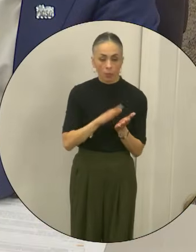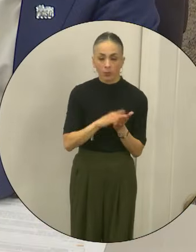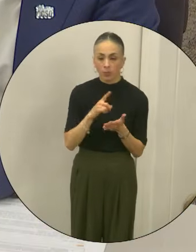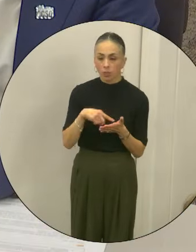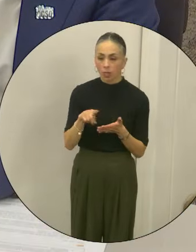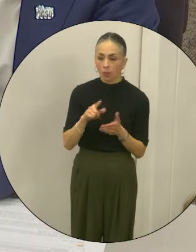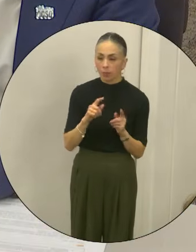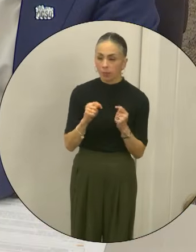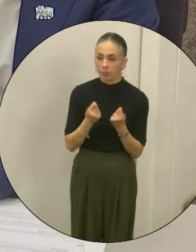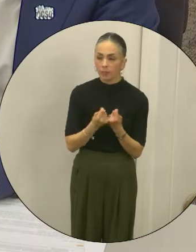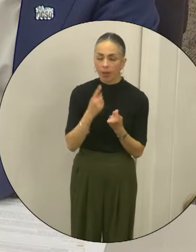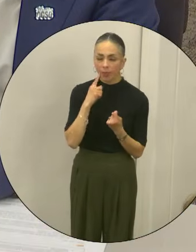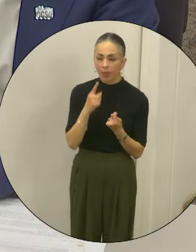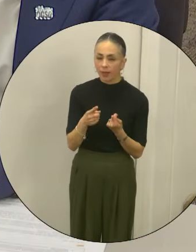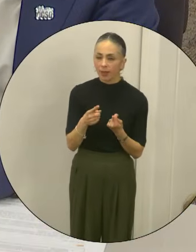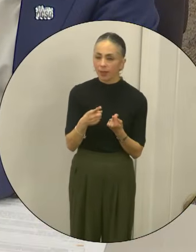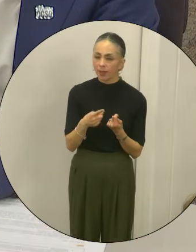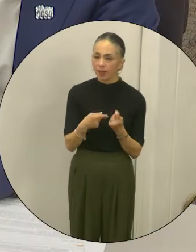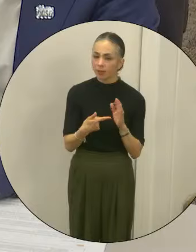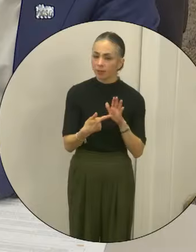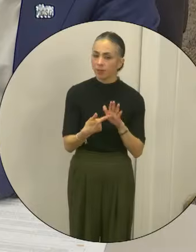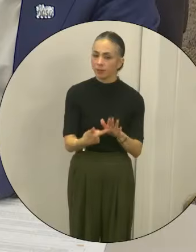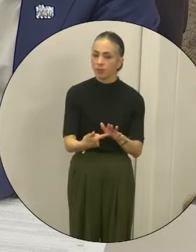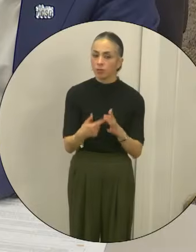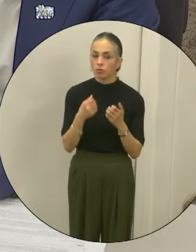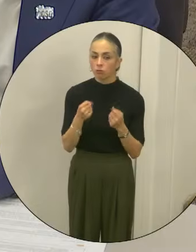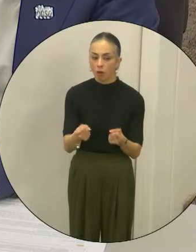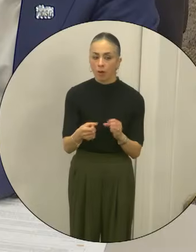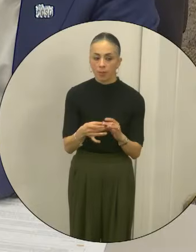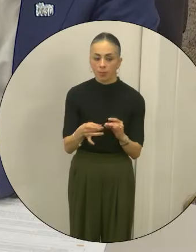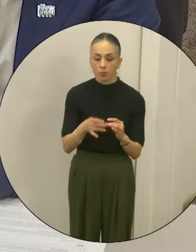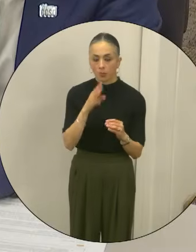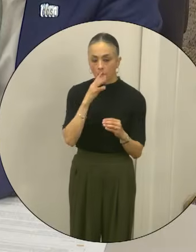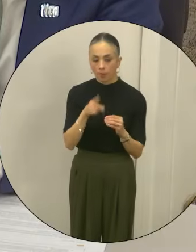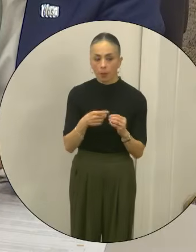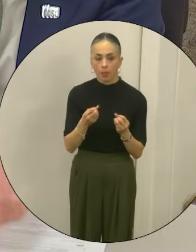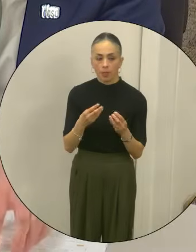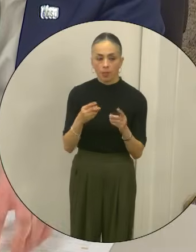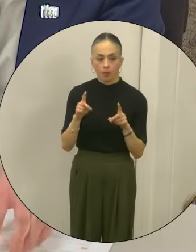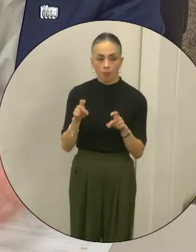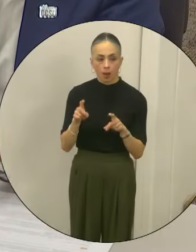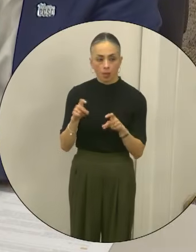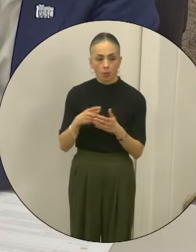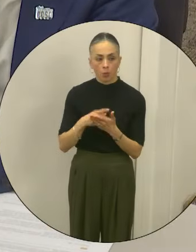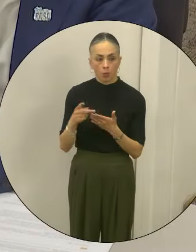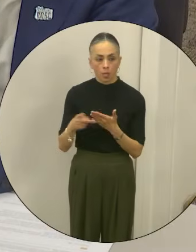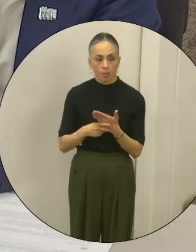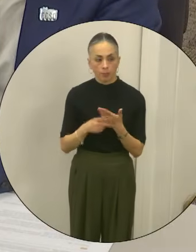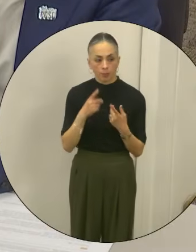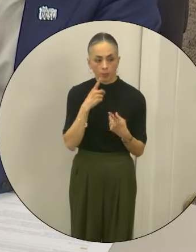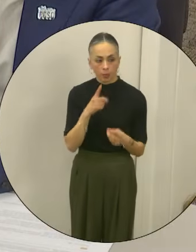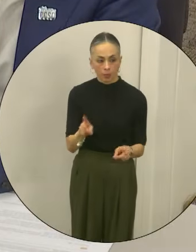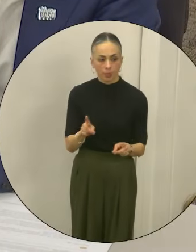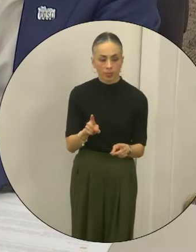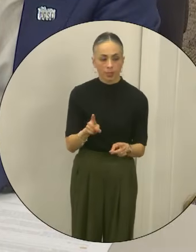I think it sends a strong message. We're talking about a number of different pilot programs that we're seeing great success in and bringing those to the legislature and then asking for